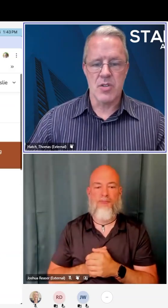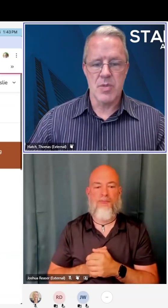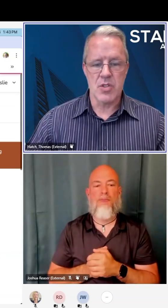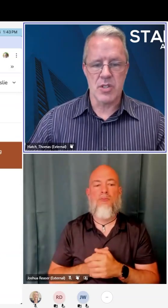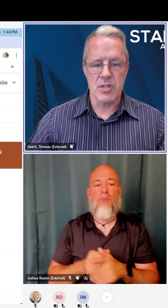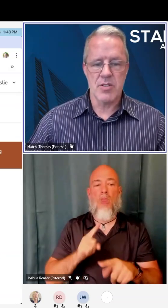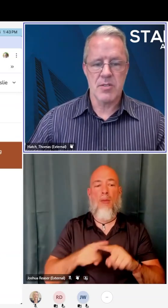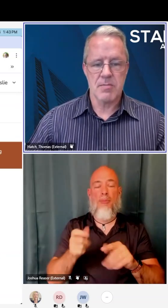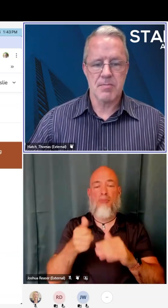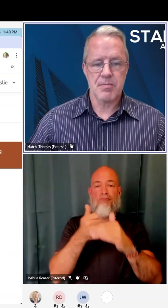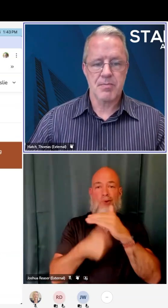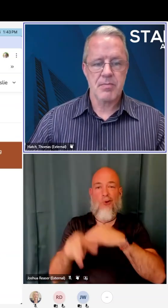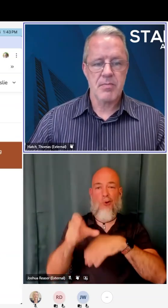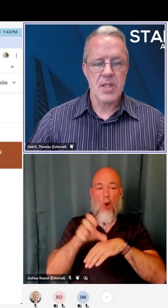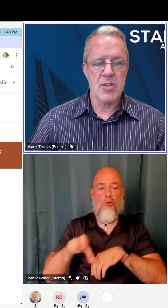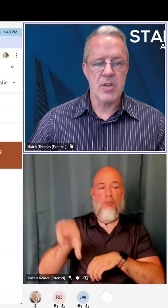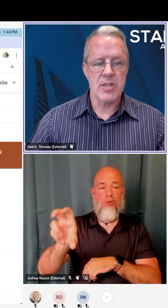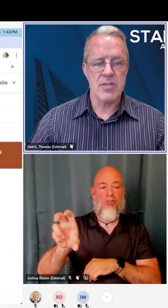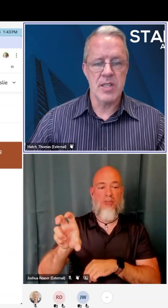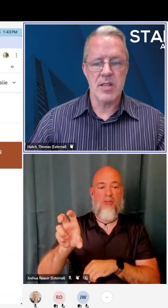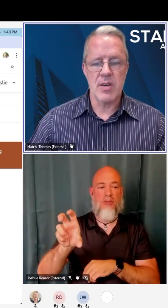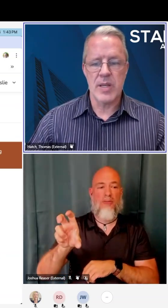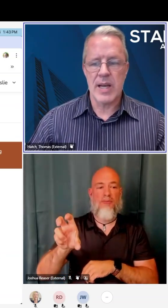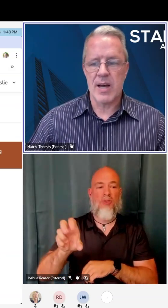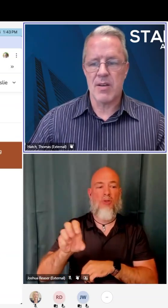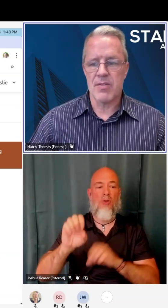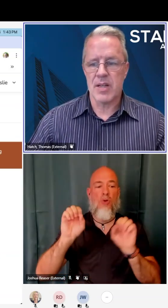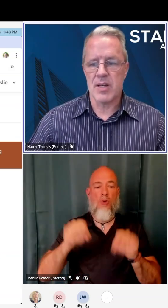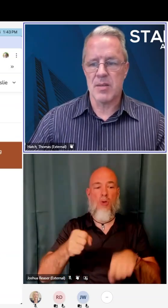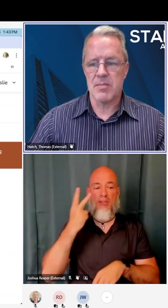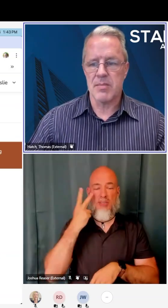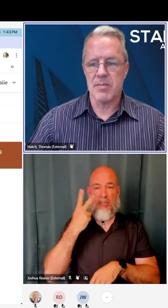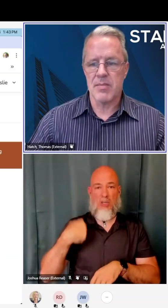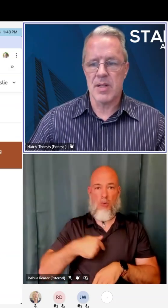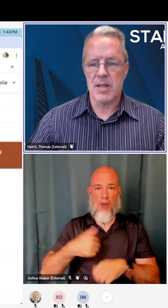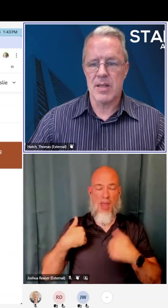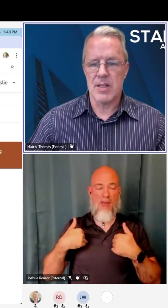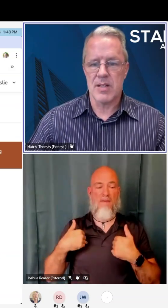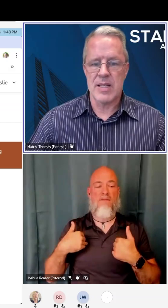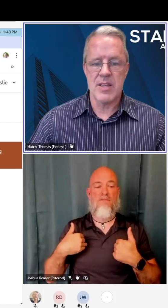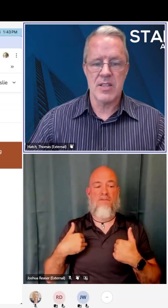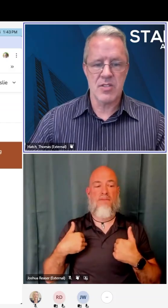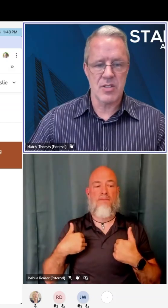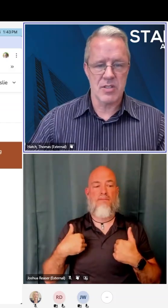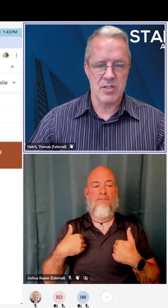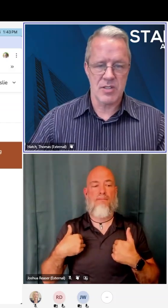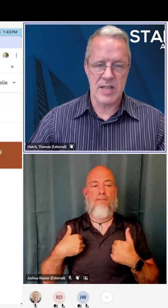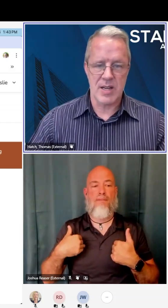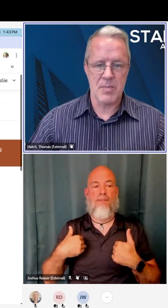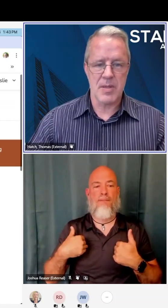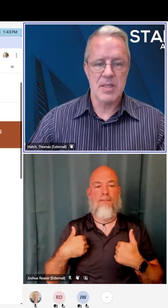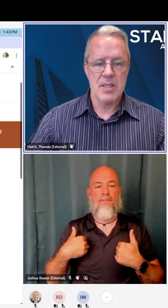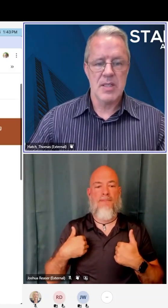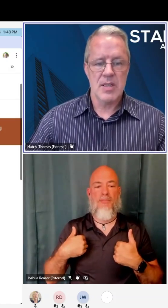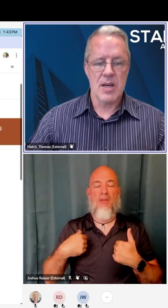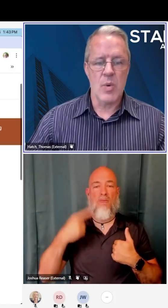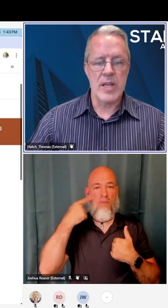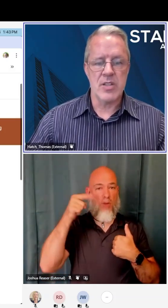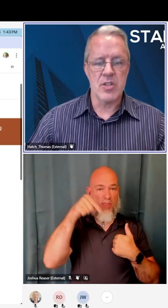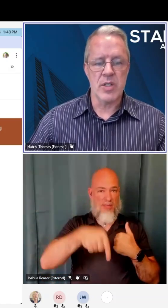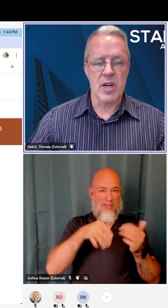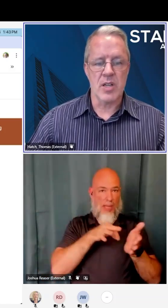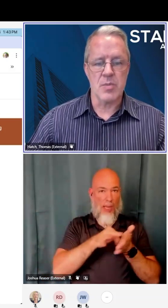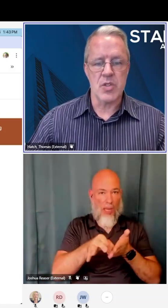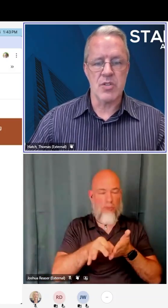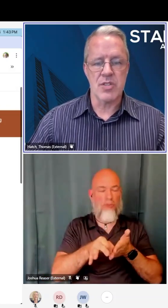under contributions, you can see that we have, in this setup, a